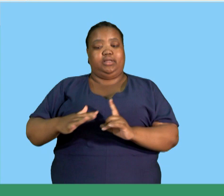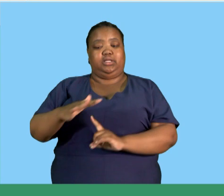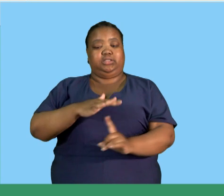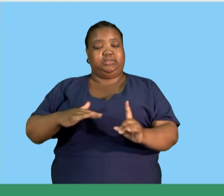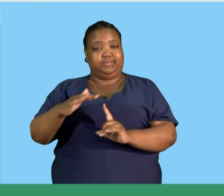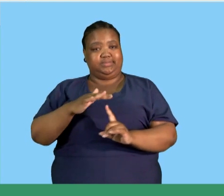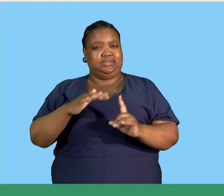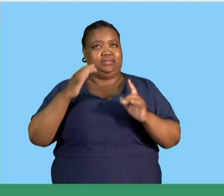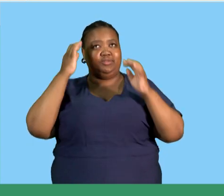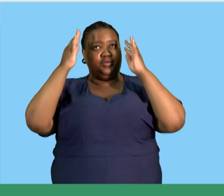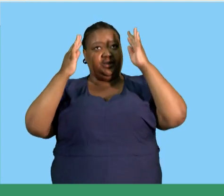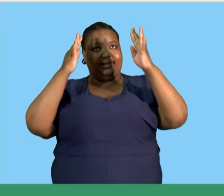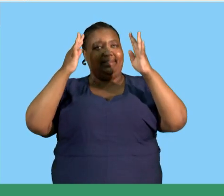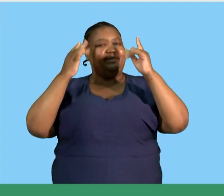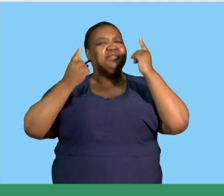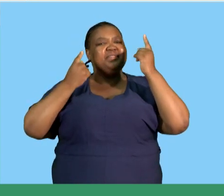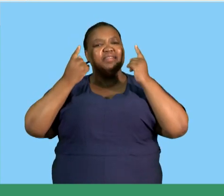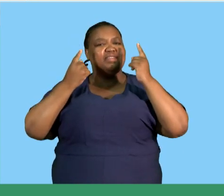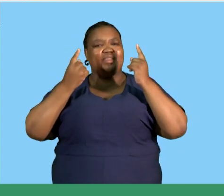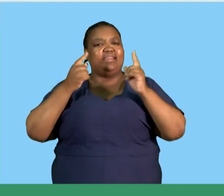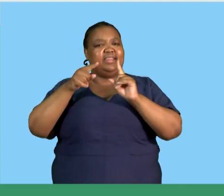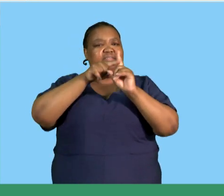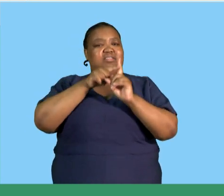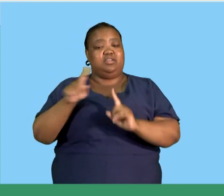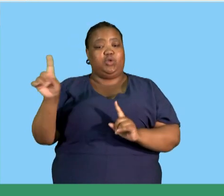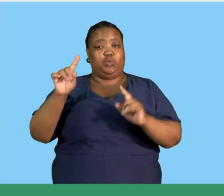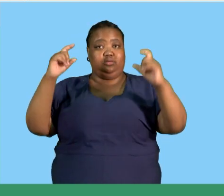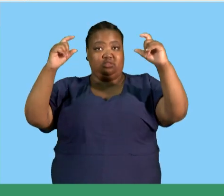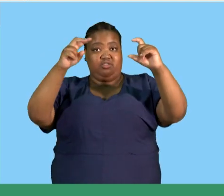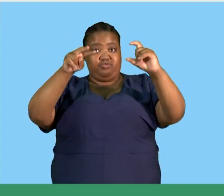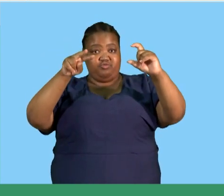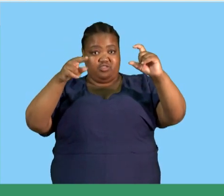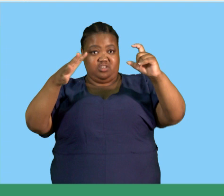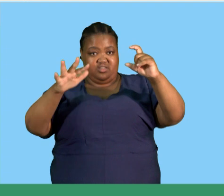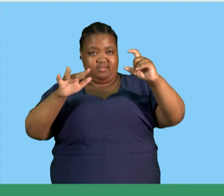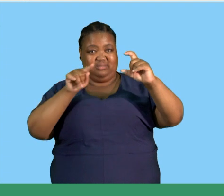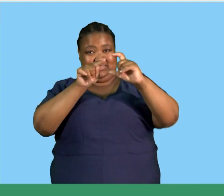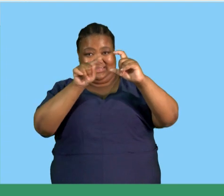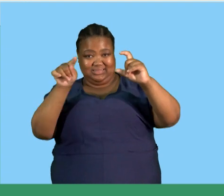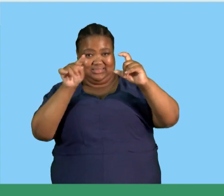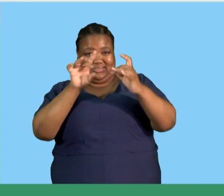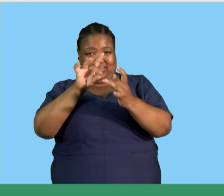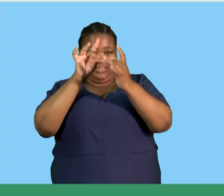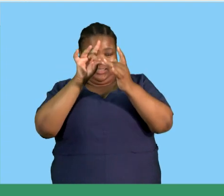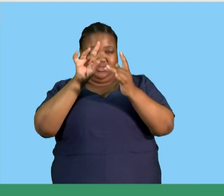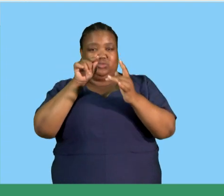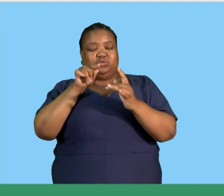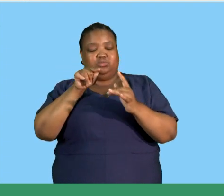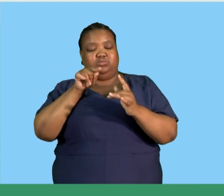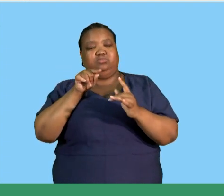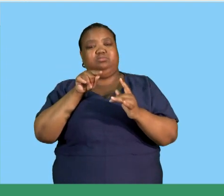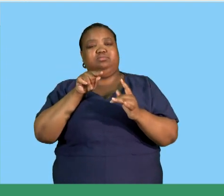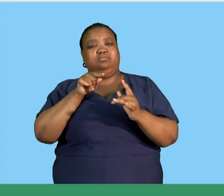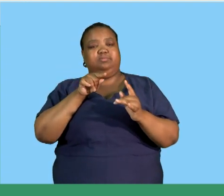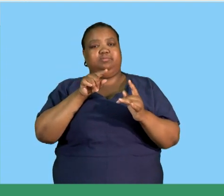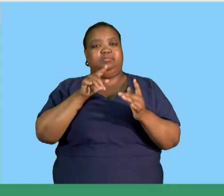workplace from the scenario, not in general, from the scenario. So meaning those two advantages need to come from the